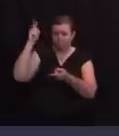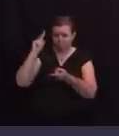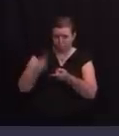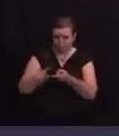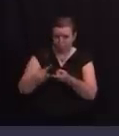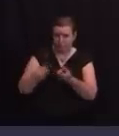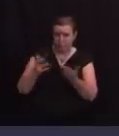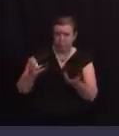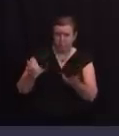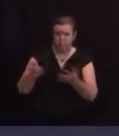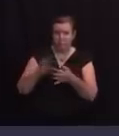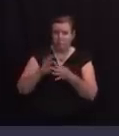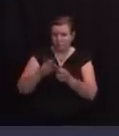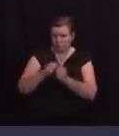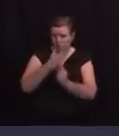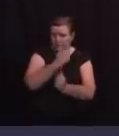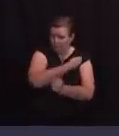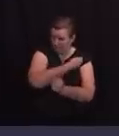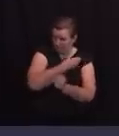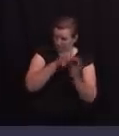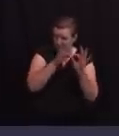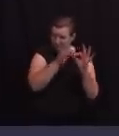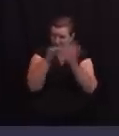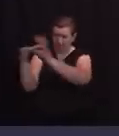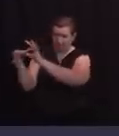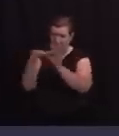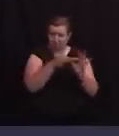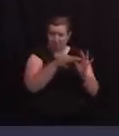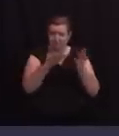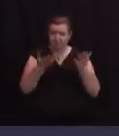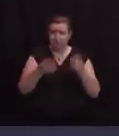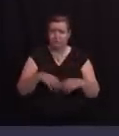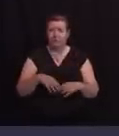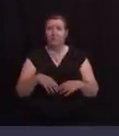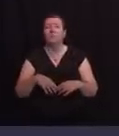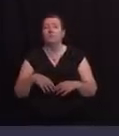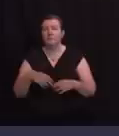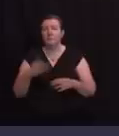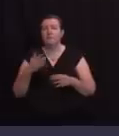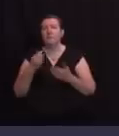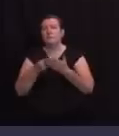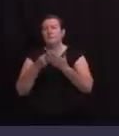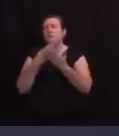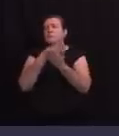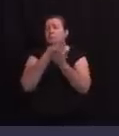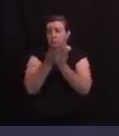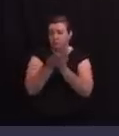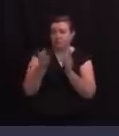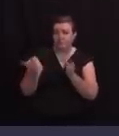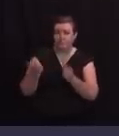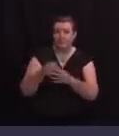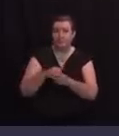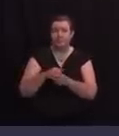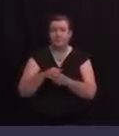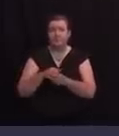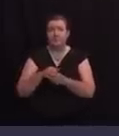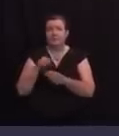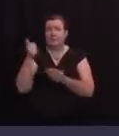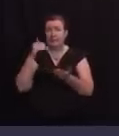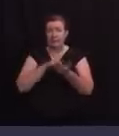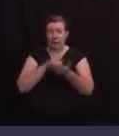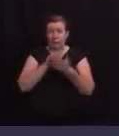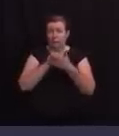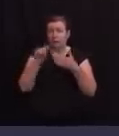intense vaccination campaign? And for the Governor, on the budget, there are items like $10,000 for Brian Stack to have an